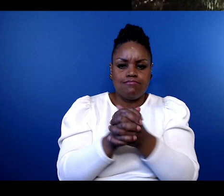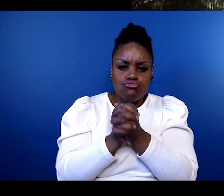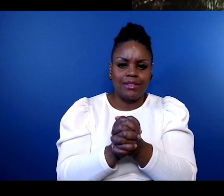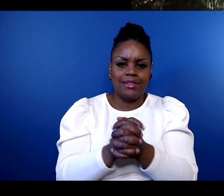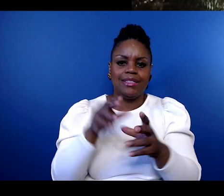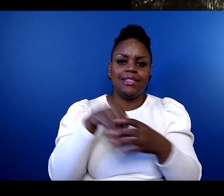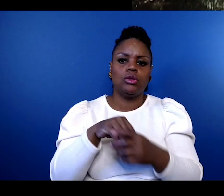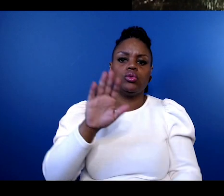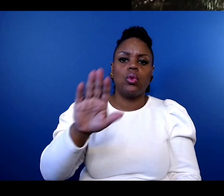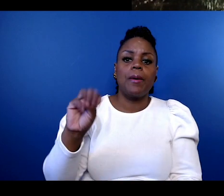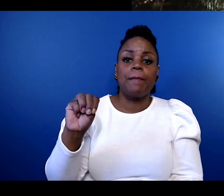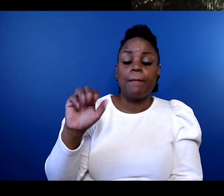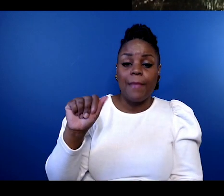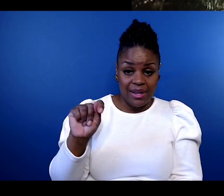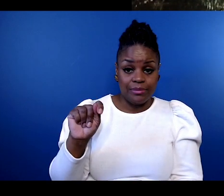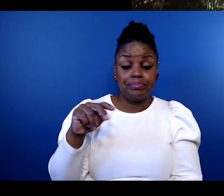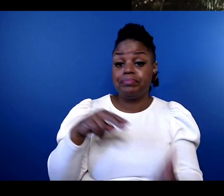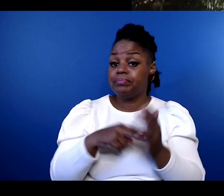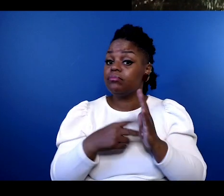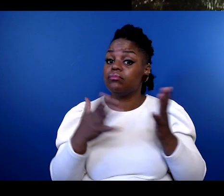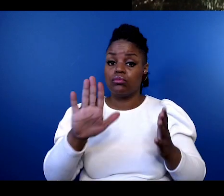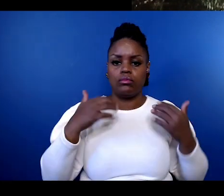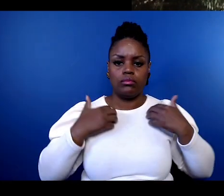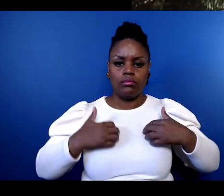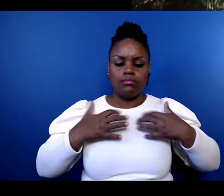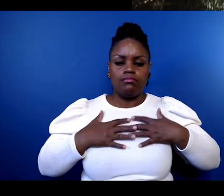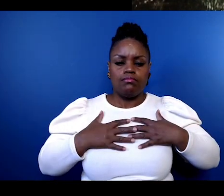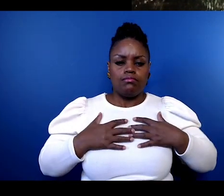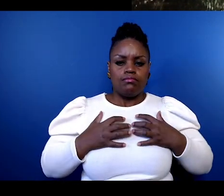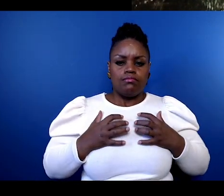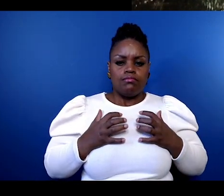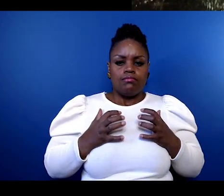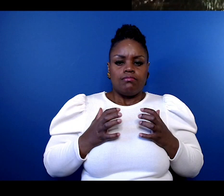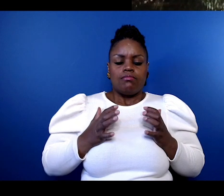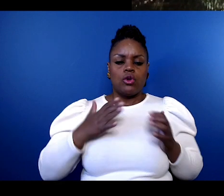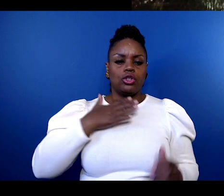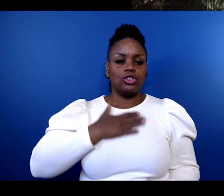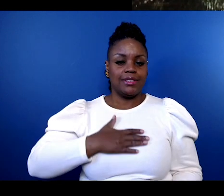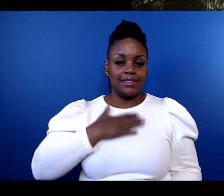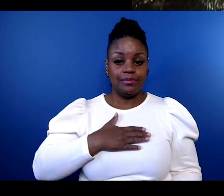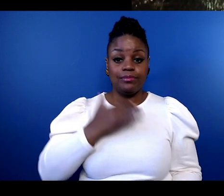Send the chest upwards, expanding the rib cage. Chin up, head back.